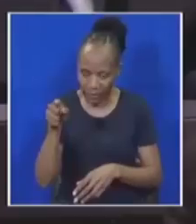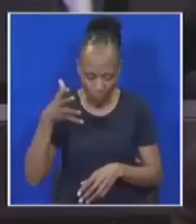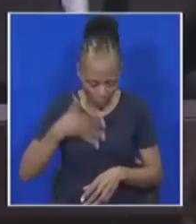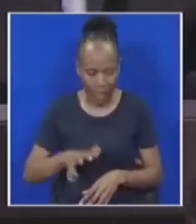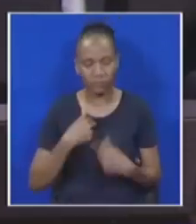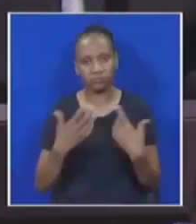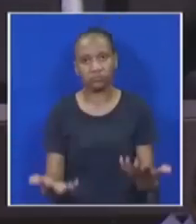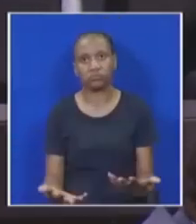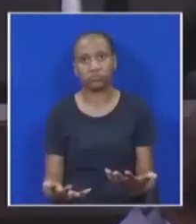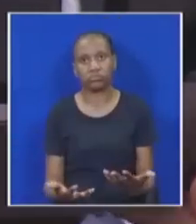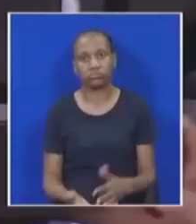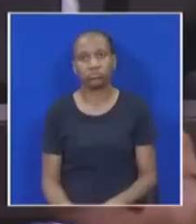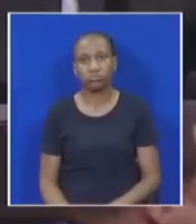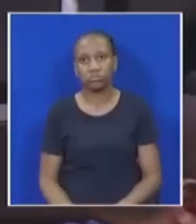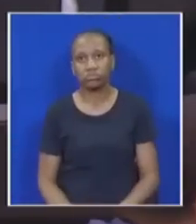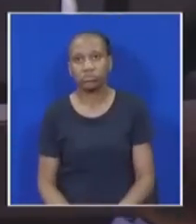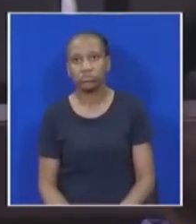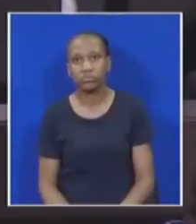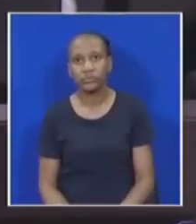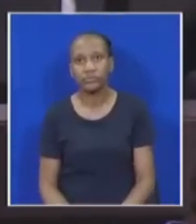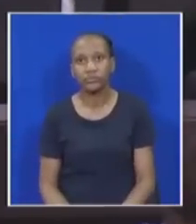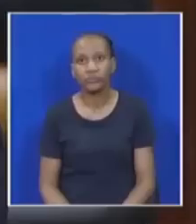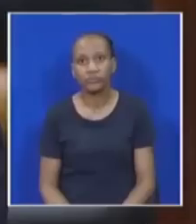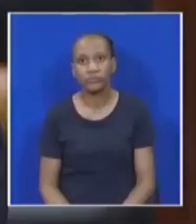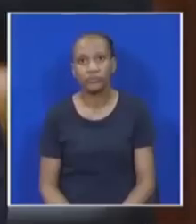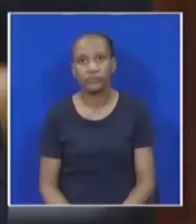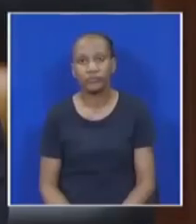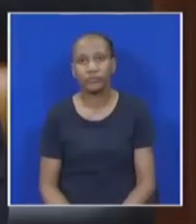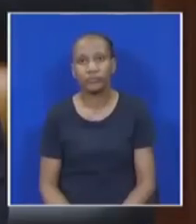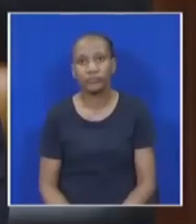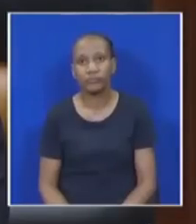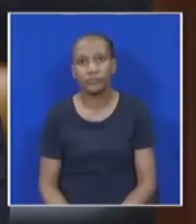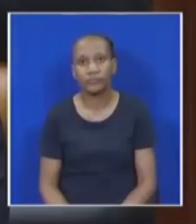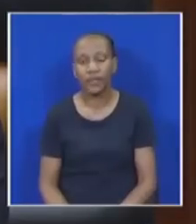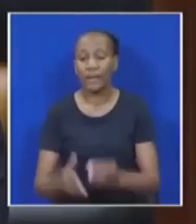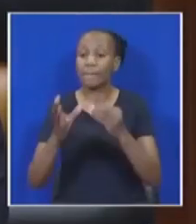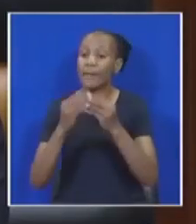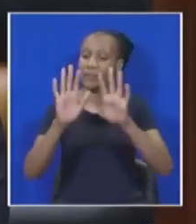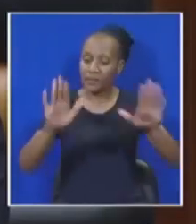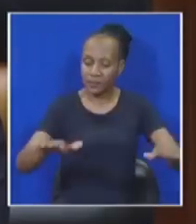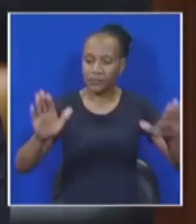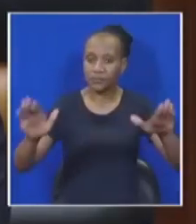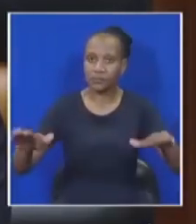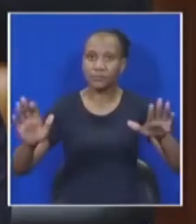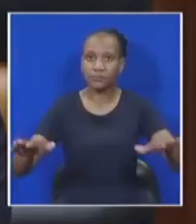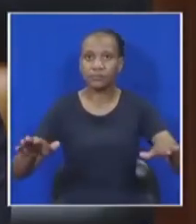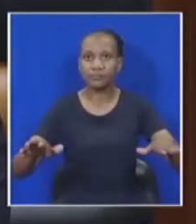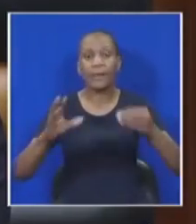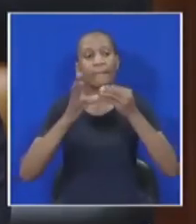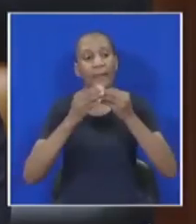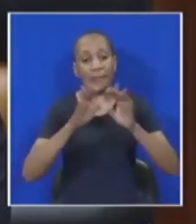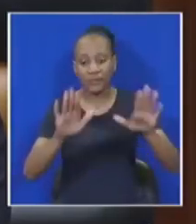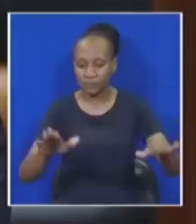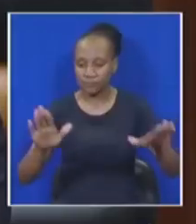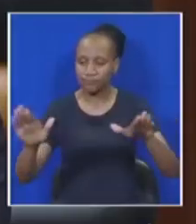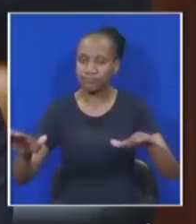then you are absolutely unfair. There's got to be a secret ballot. Honourable Otherwise, Members, Mr. Zuma will be Member, there